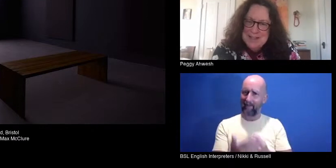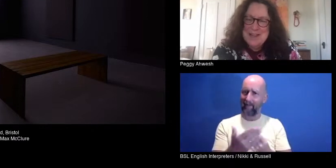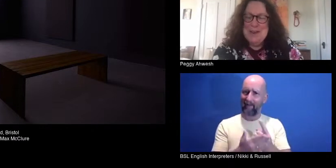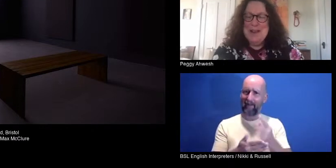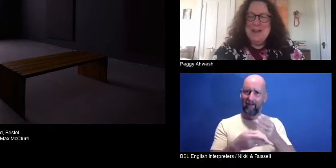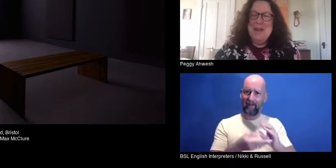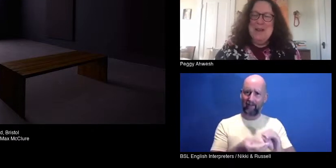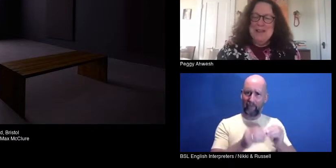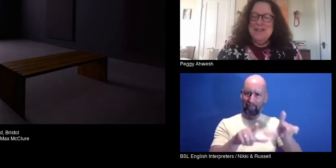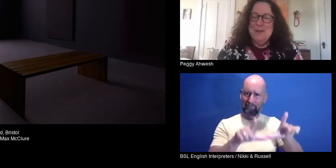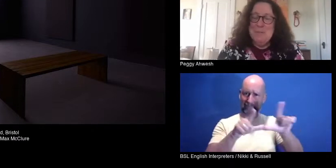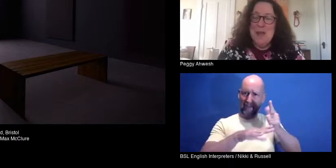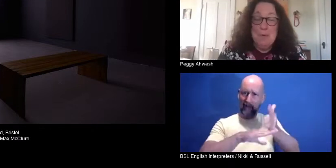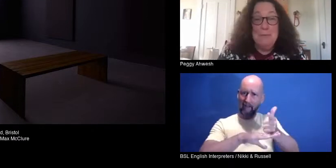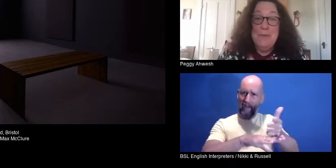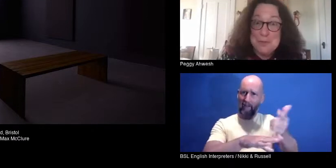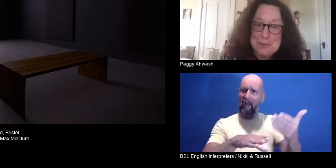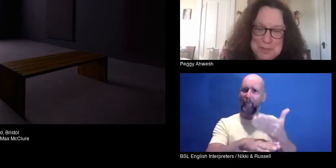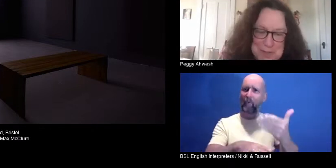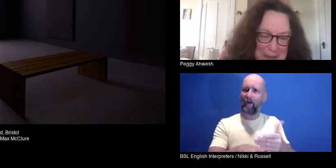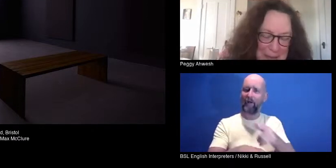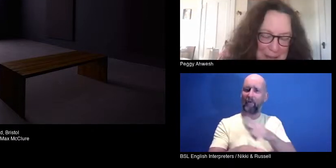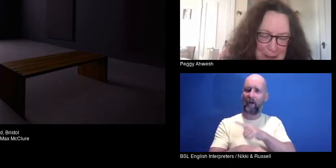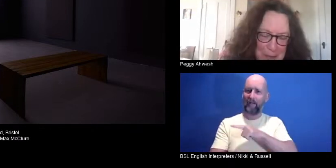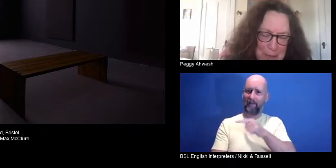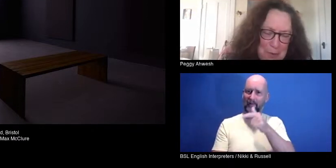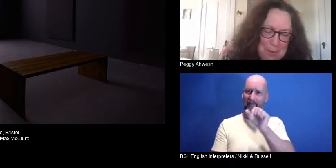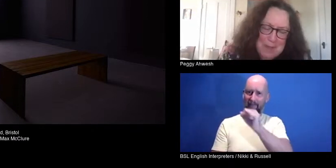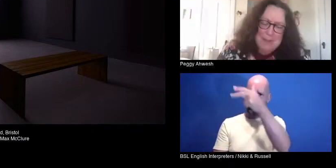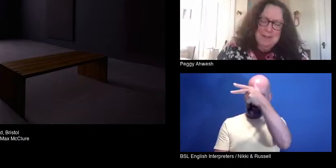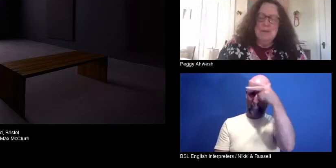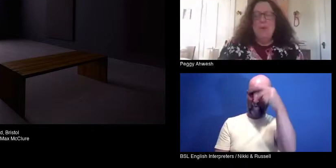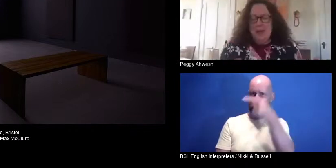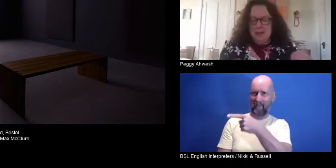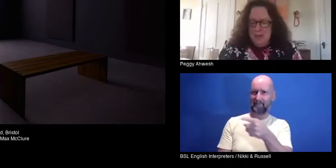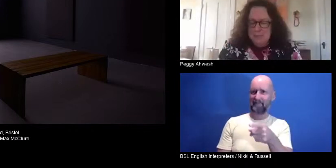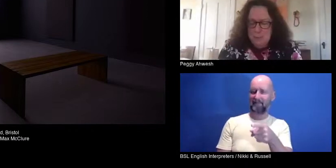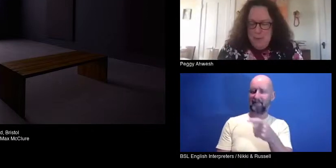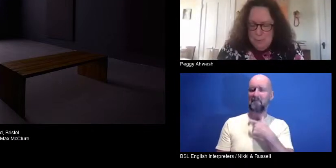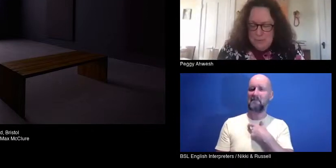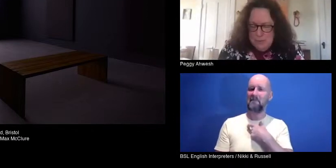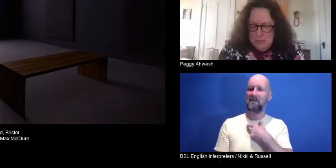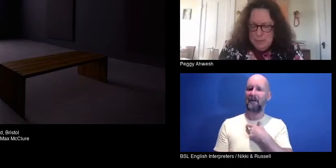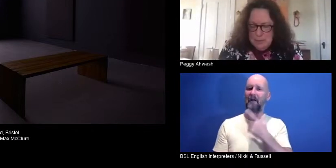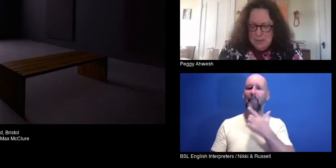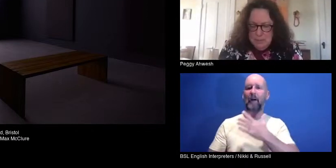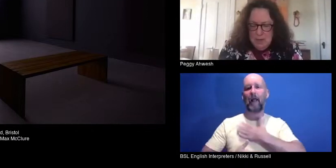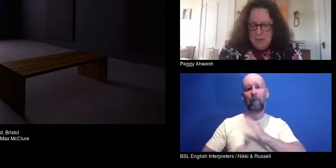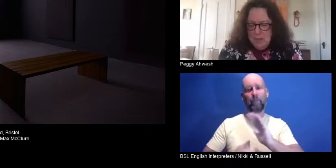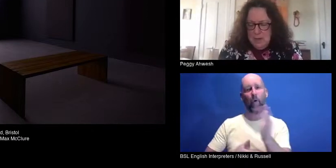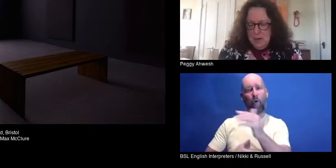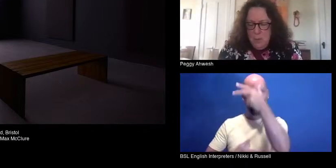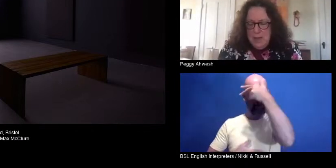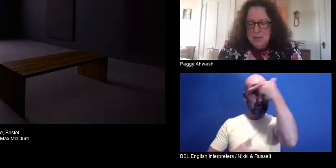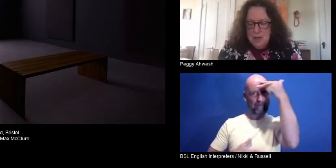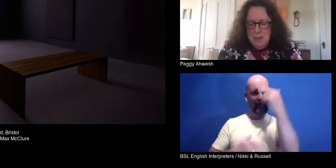did, considering my professors, although, well, I loved all my professors, but, you